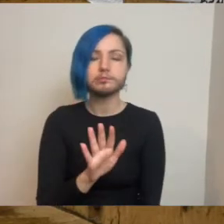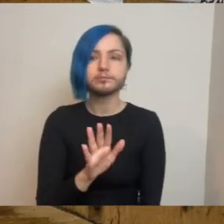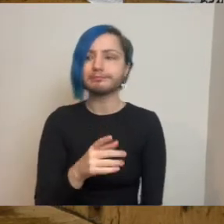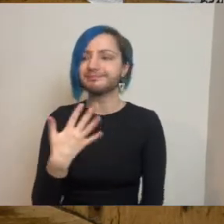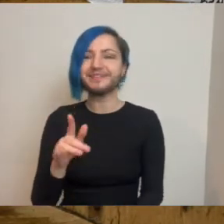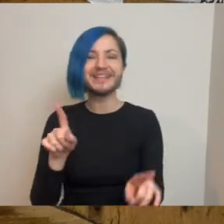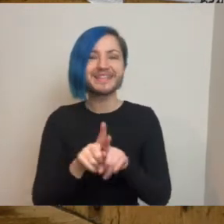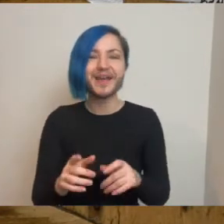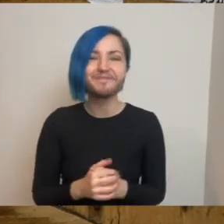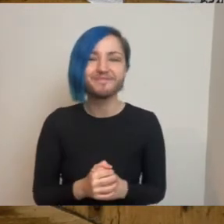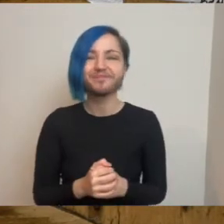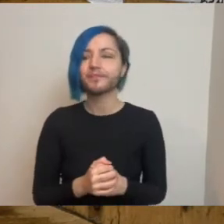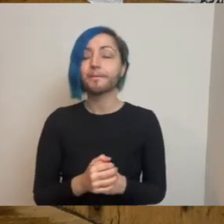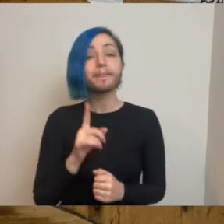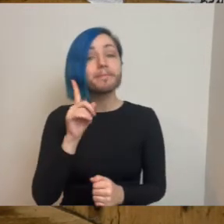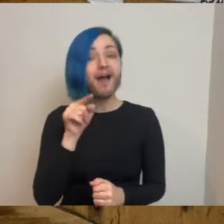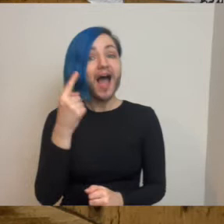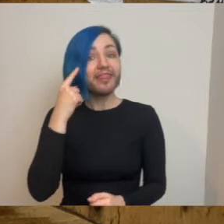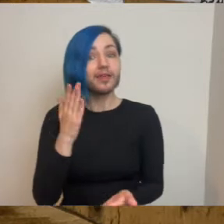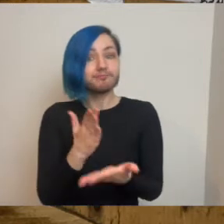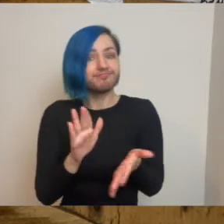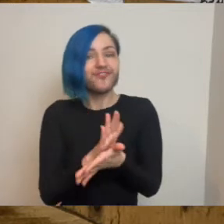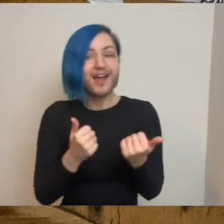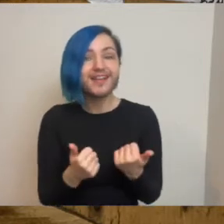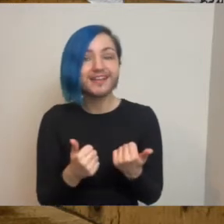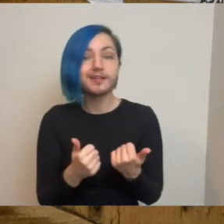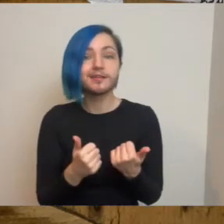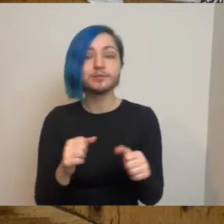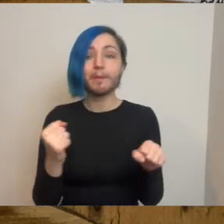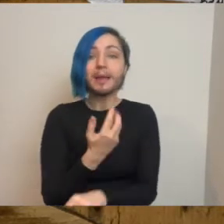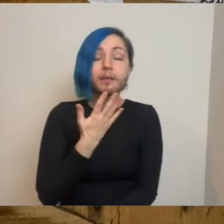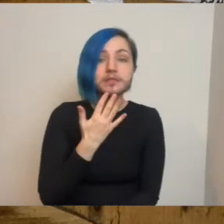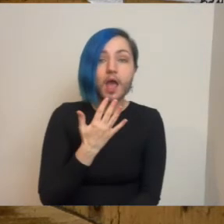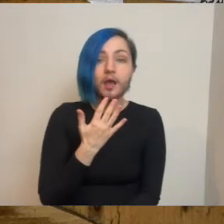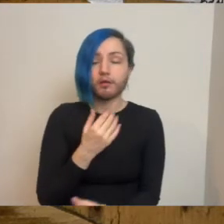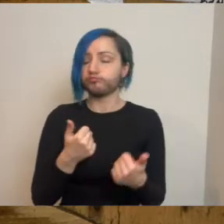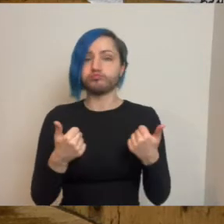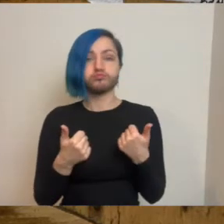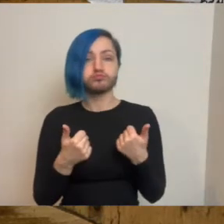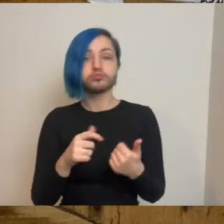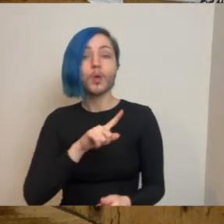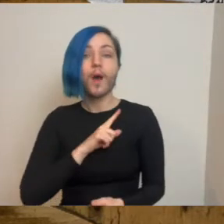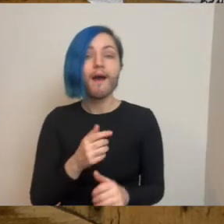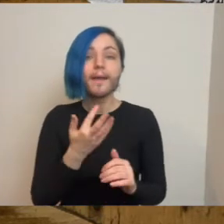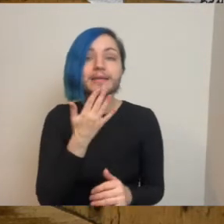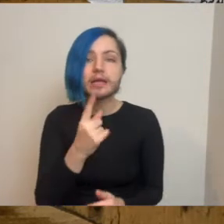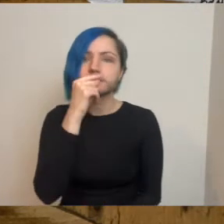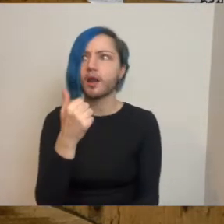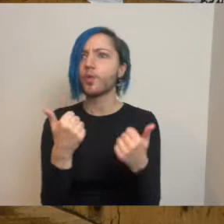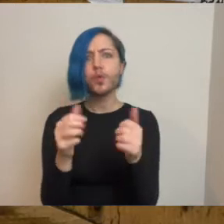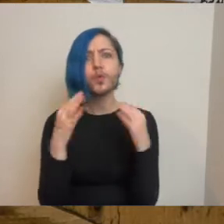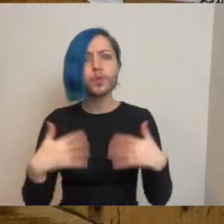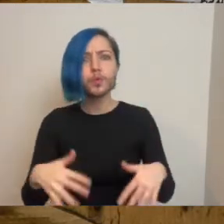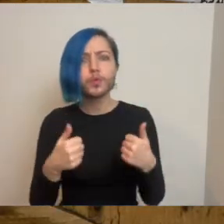the same. Now that's something that I think is quite fun, actually, is when you make a mistake, because mistakes can be